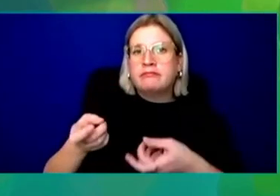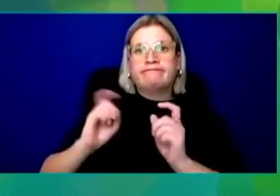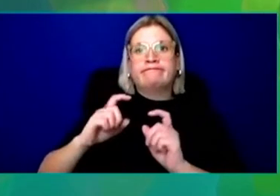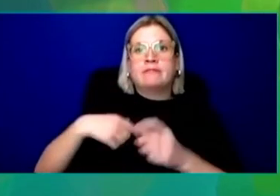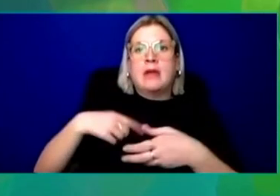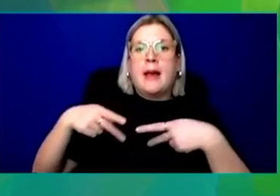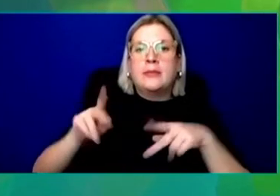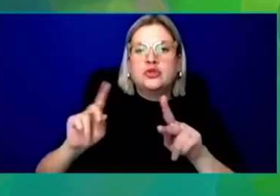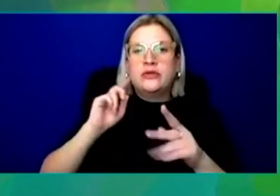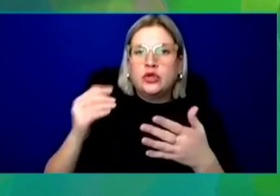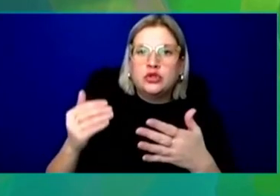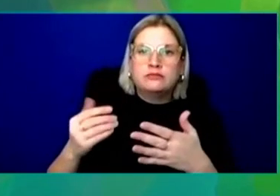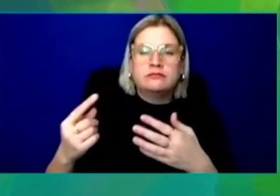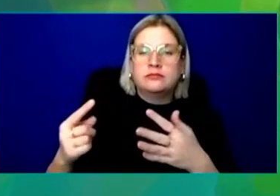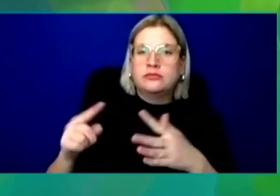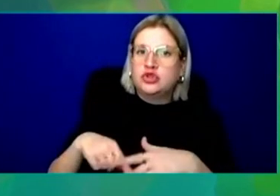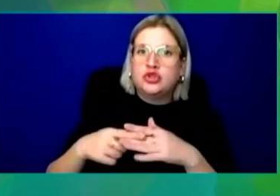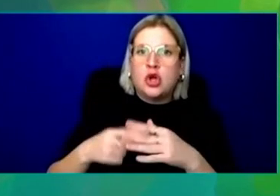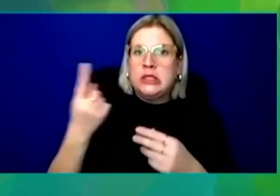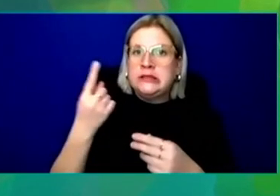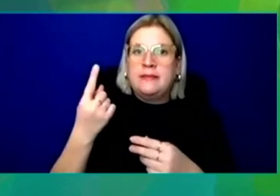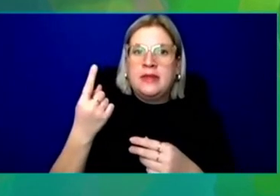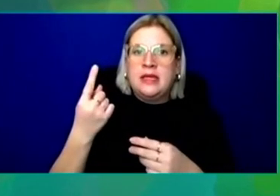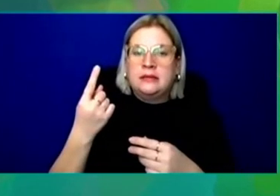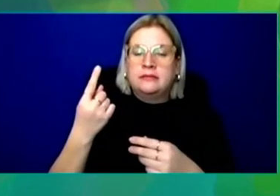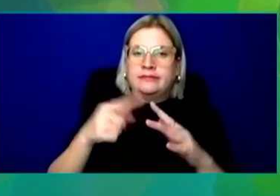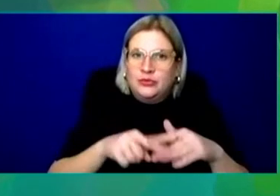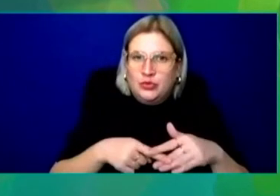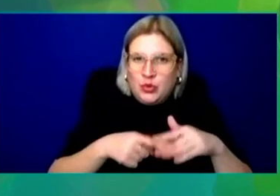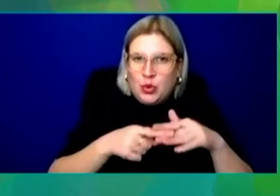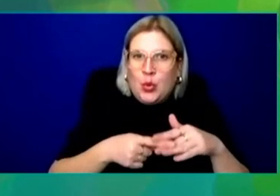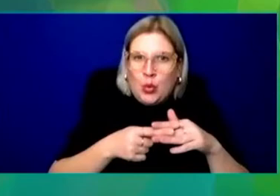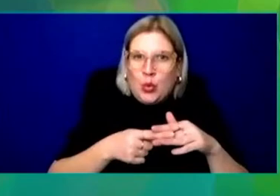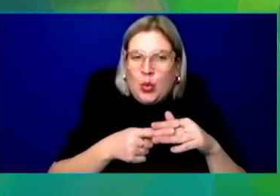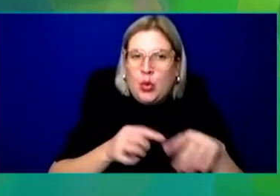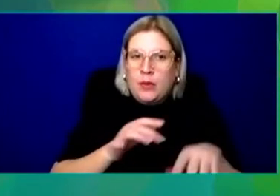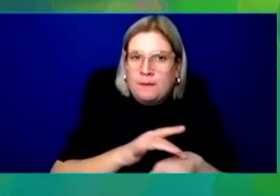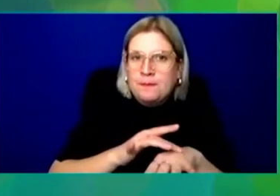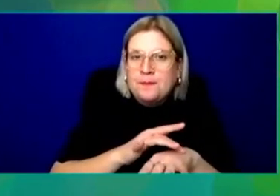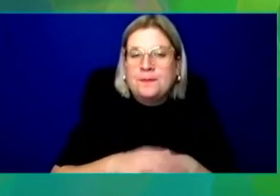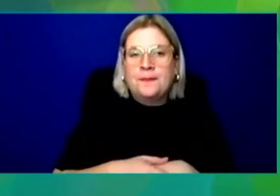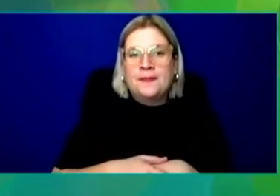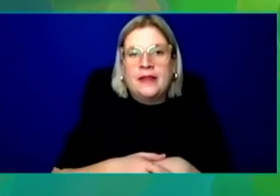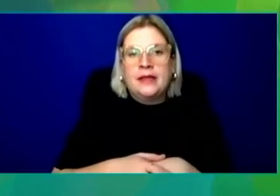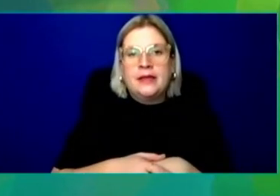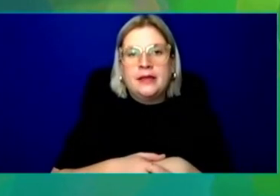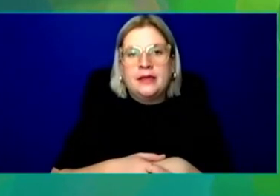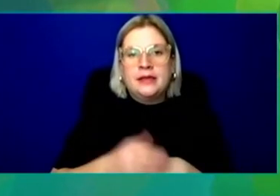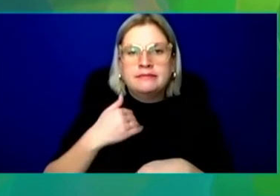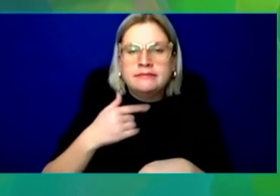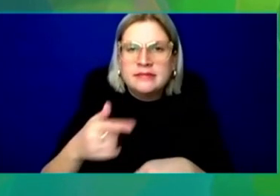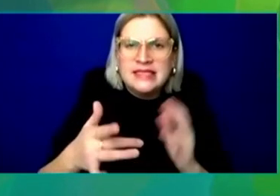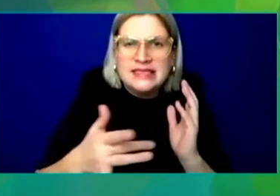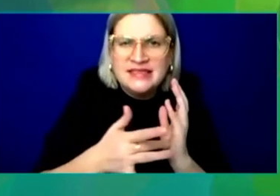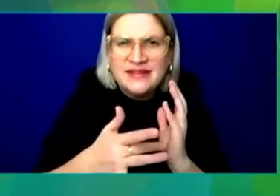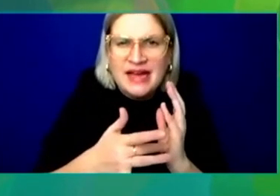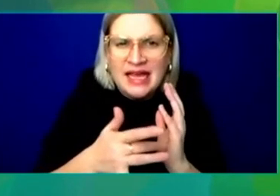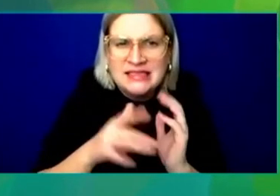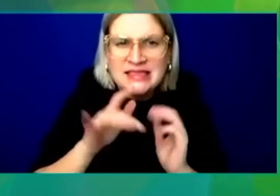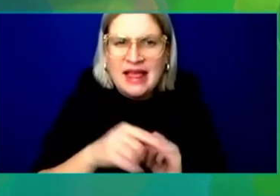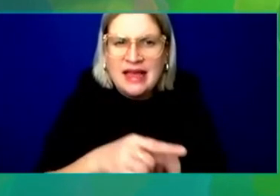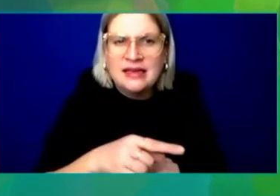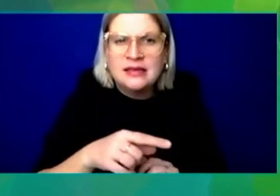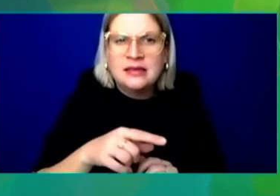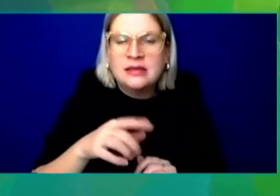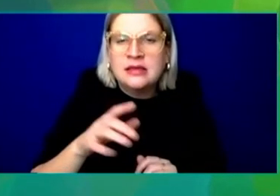start an imprint, you know, called Megascope. And I called it Megascope because I got it from this device that W.E.B. Du Bois put into his